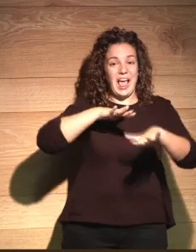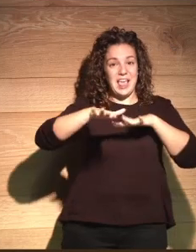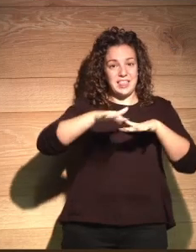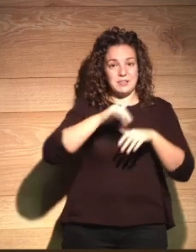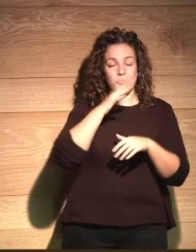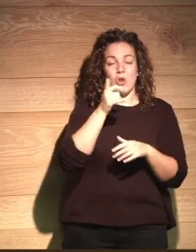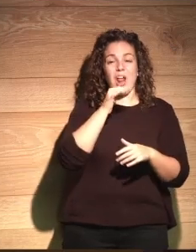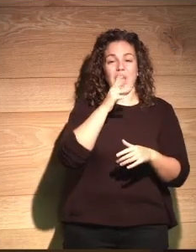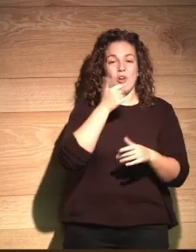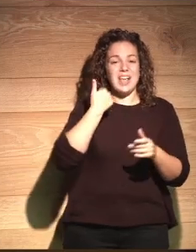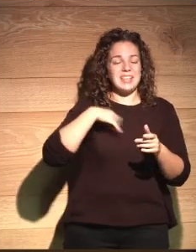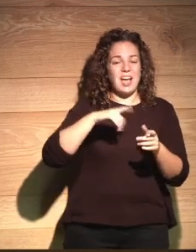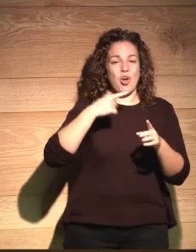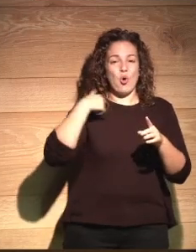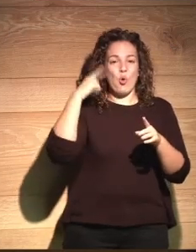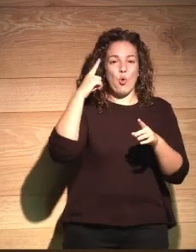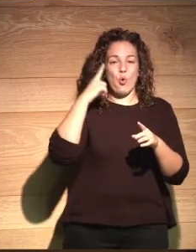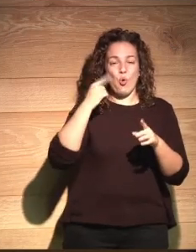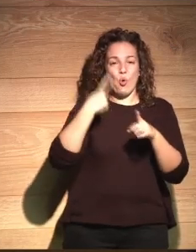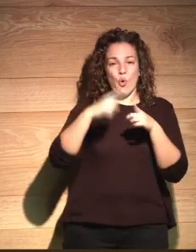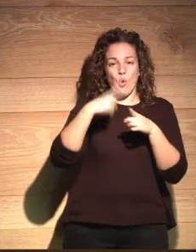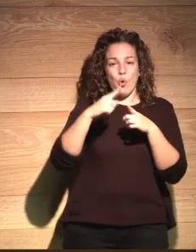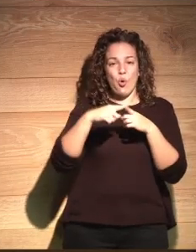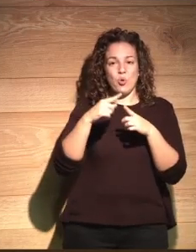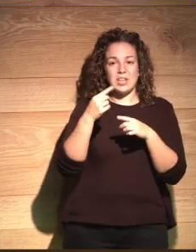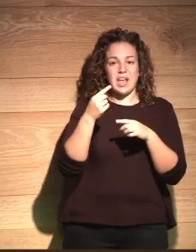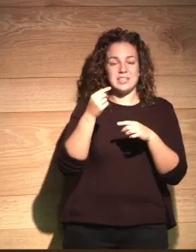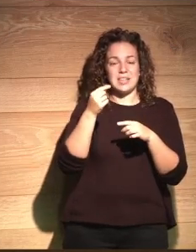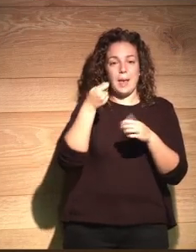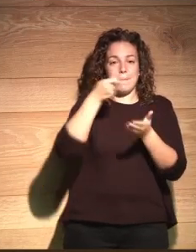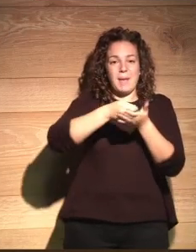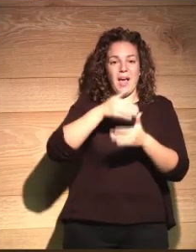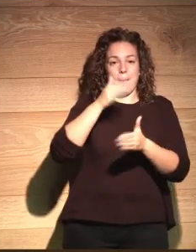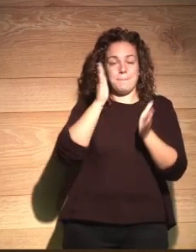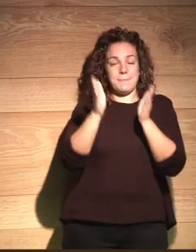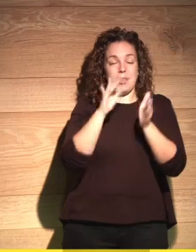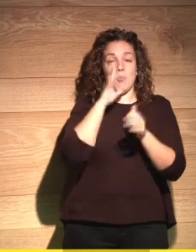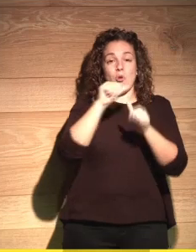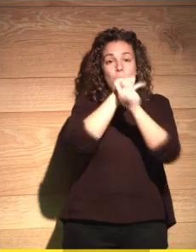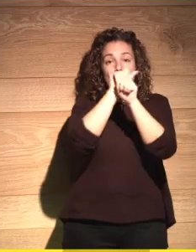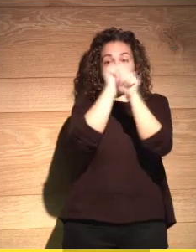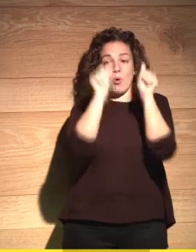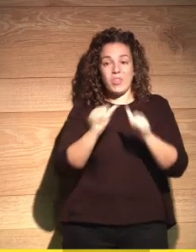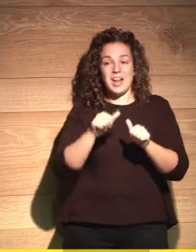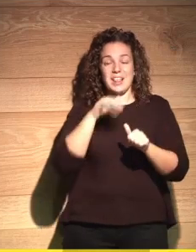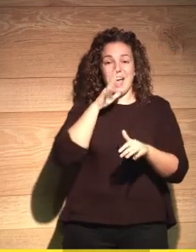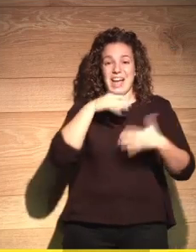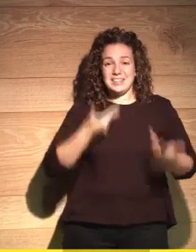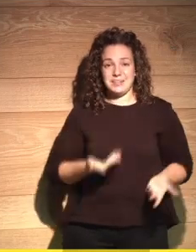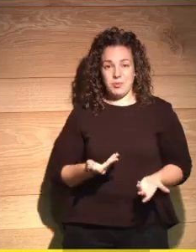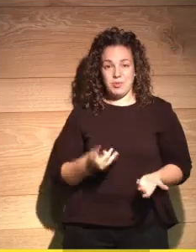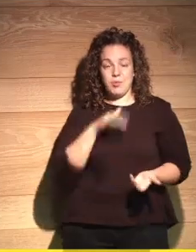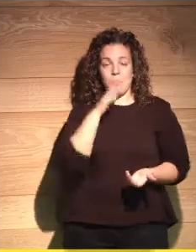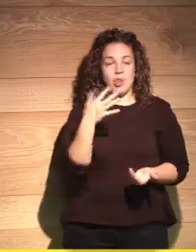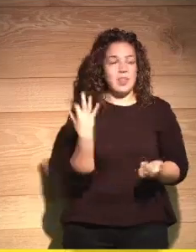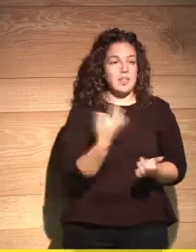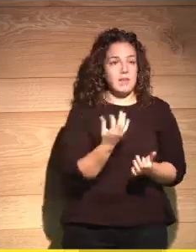them? So many things have been financed now that this is the